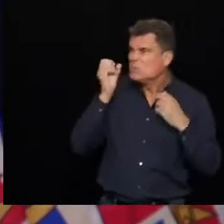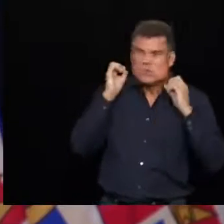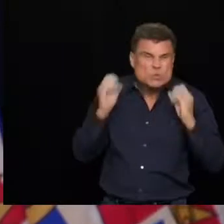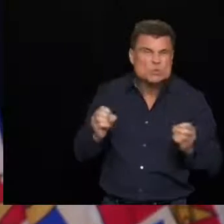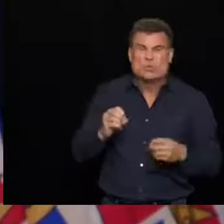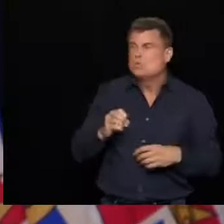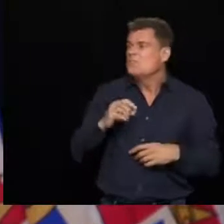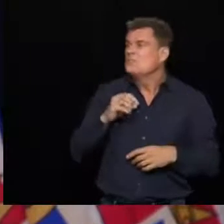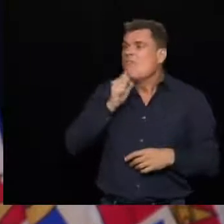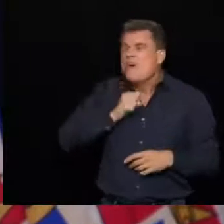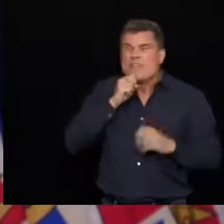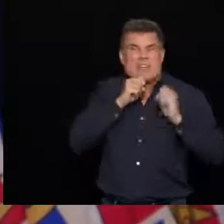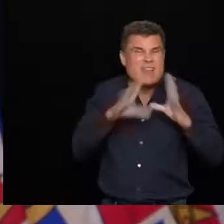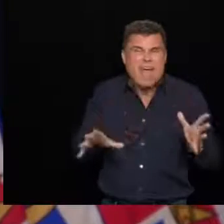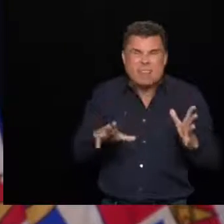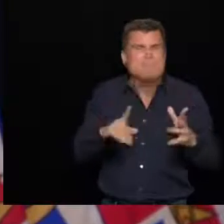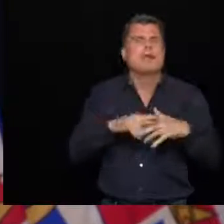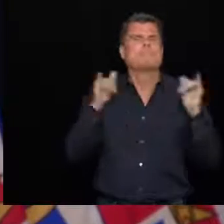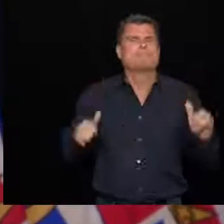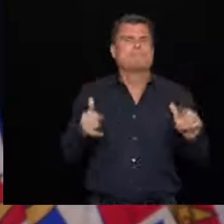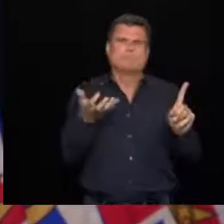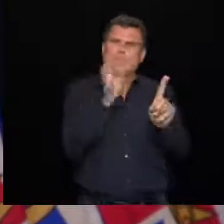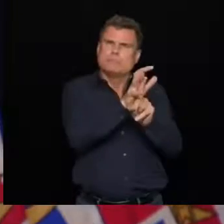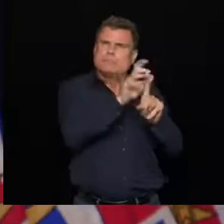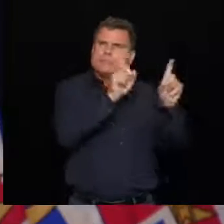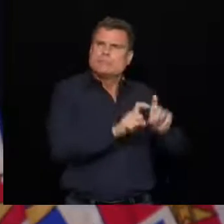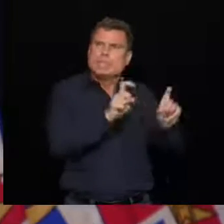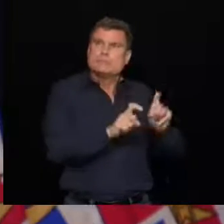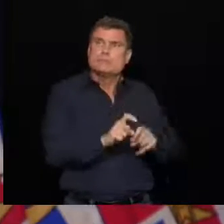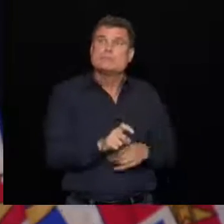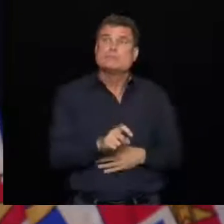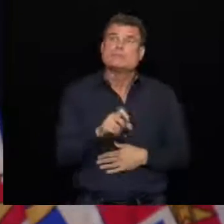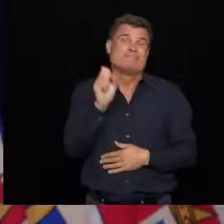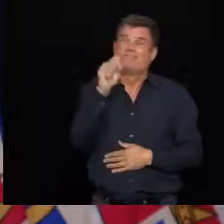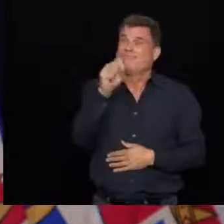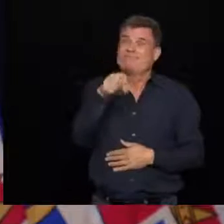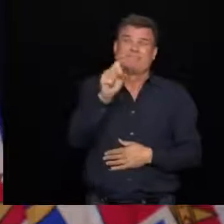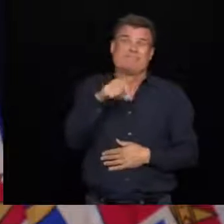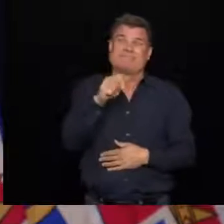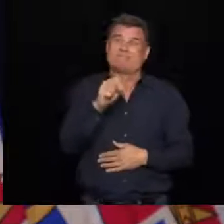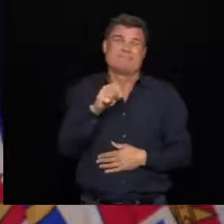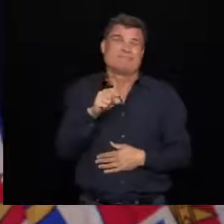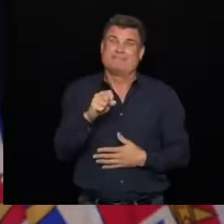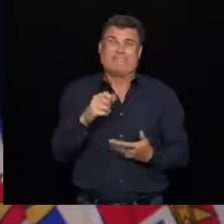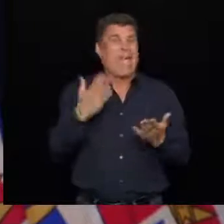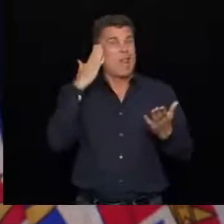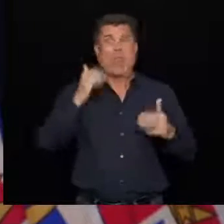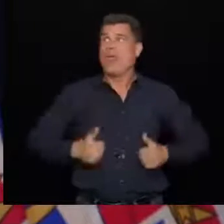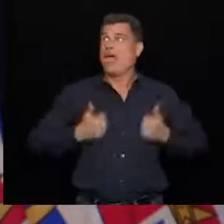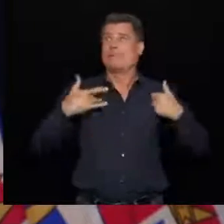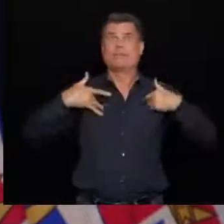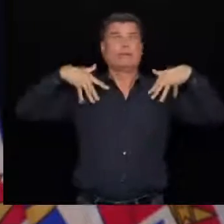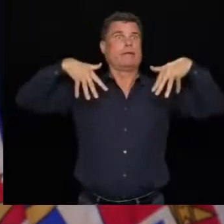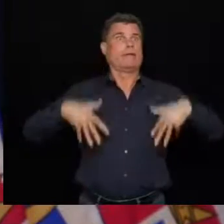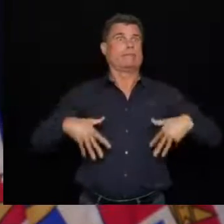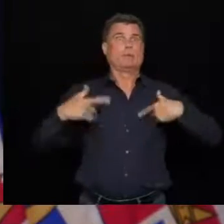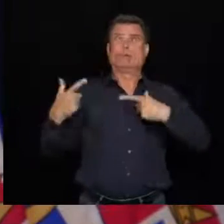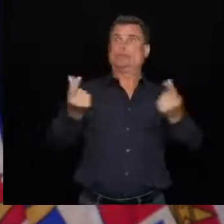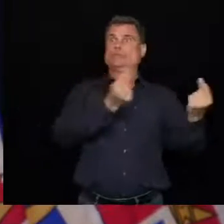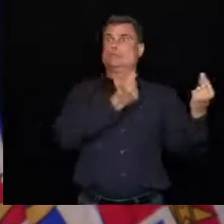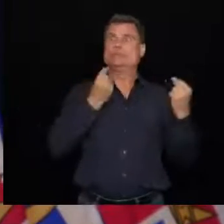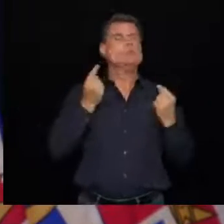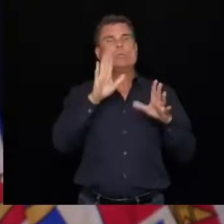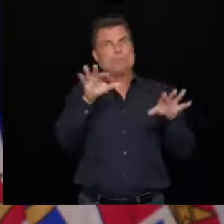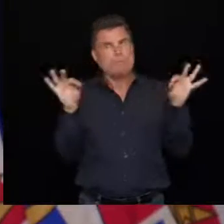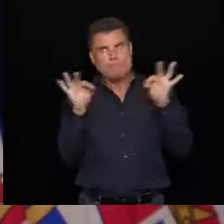limbo, and this is what we're trying to say. This is why it is so important for us to be aware of large events where we can have this type of